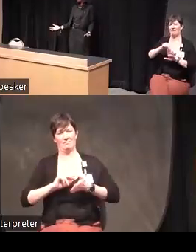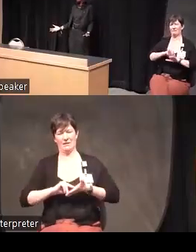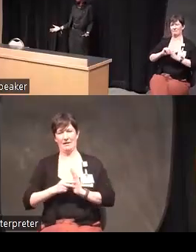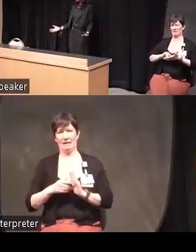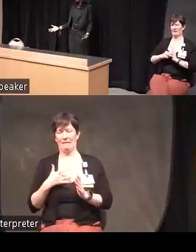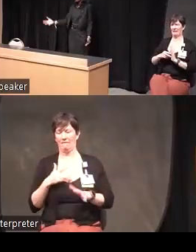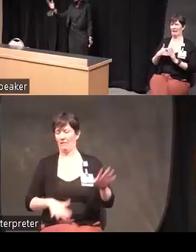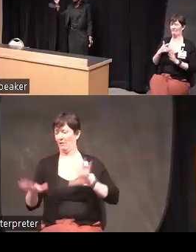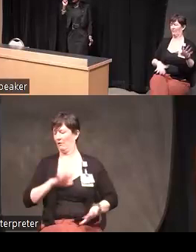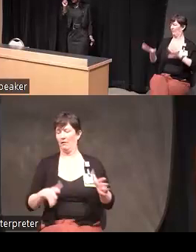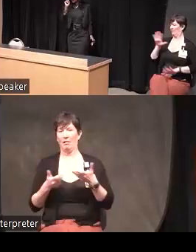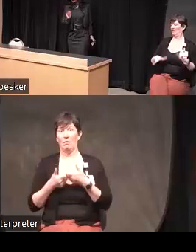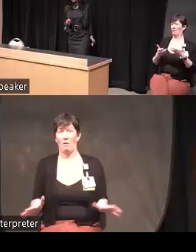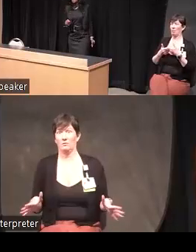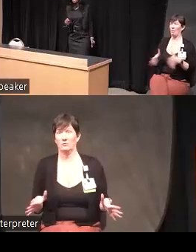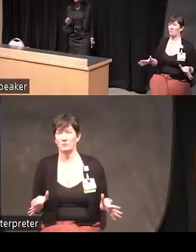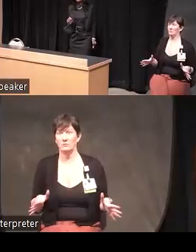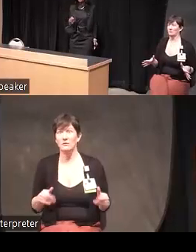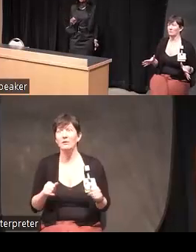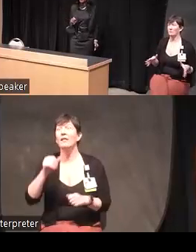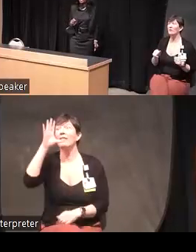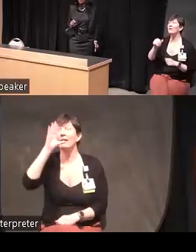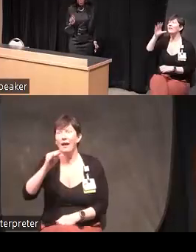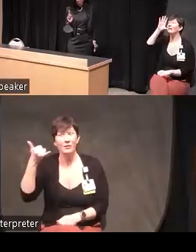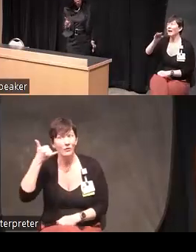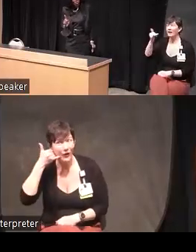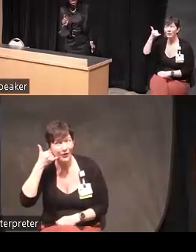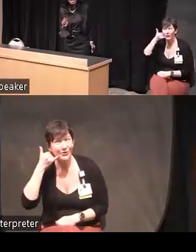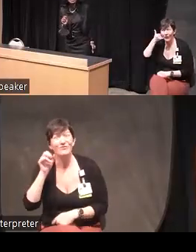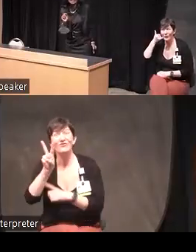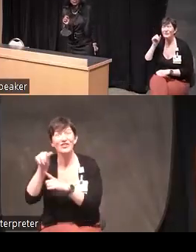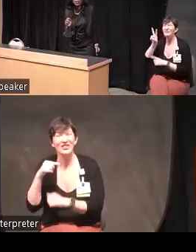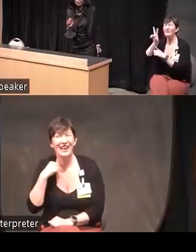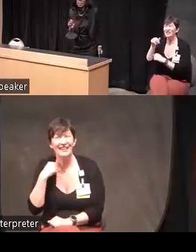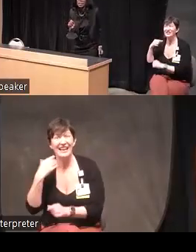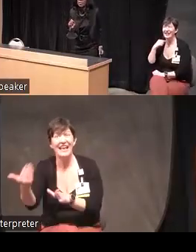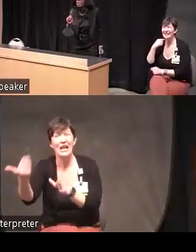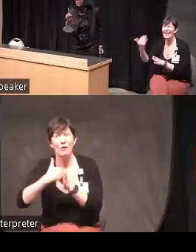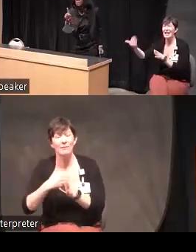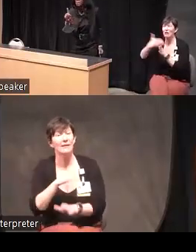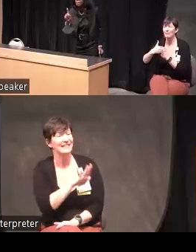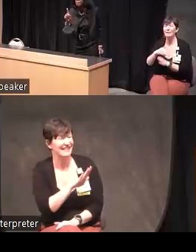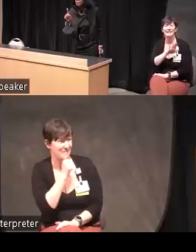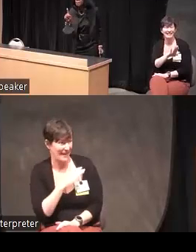lost. When the guy on the dispatch end with his Virginia accent interrupts me and he goes,